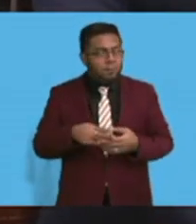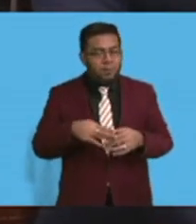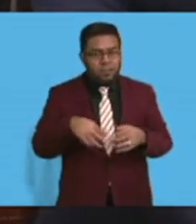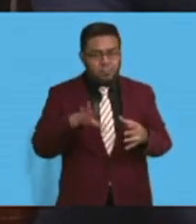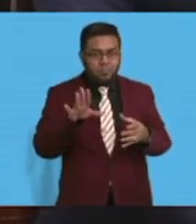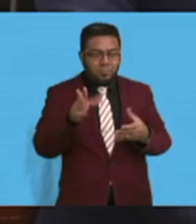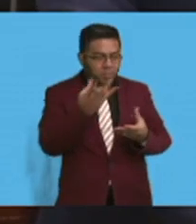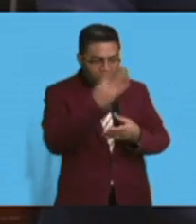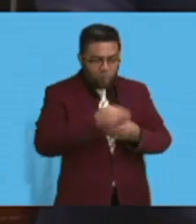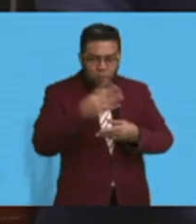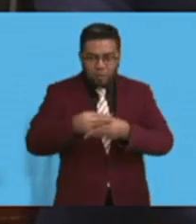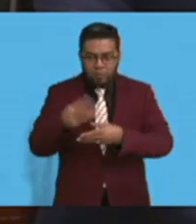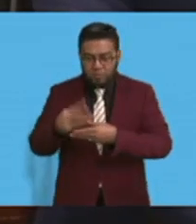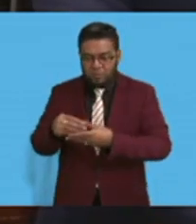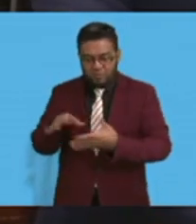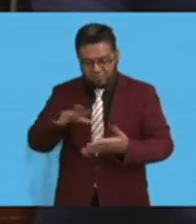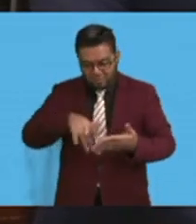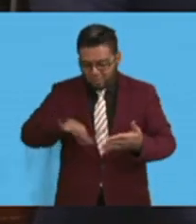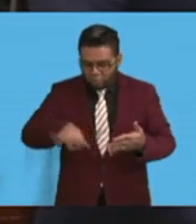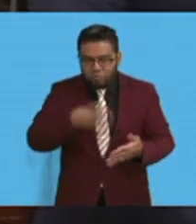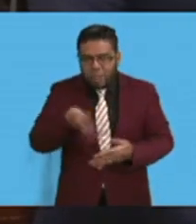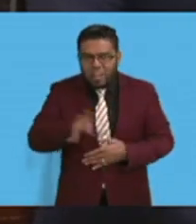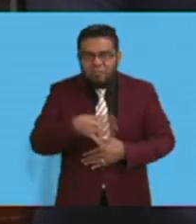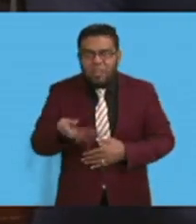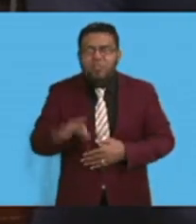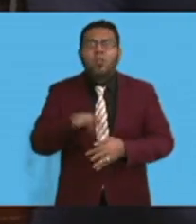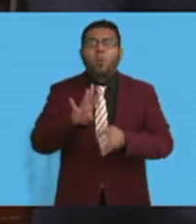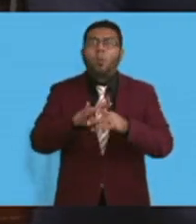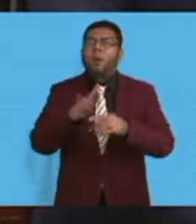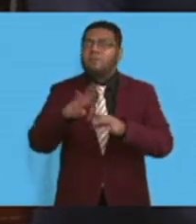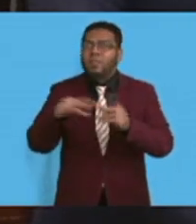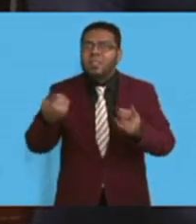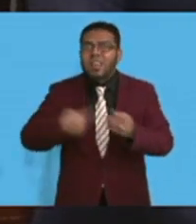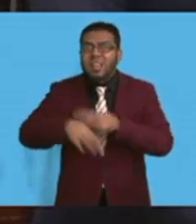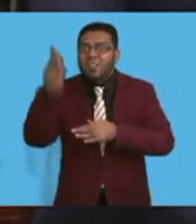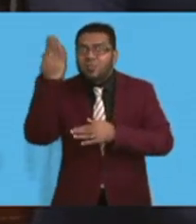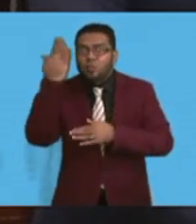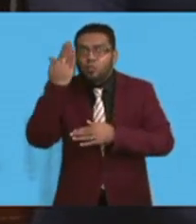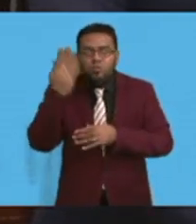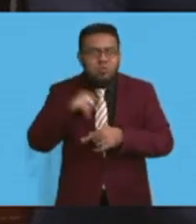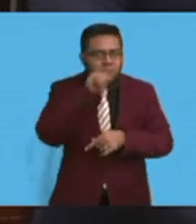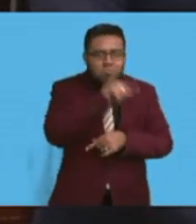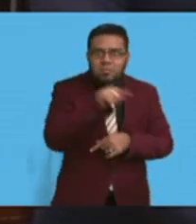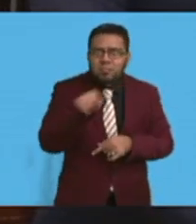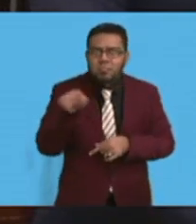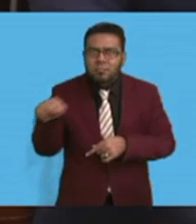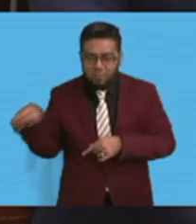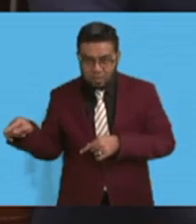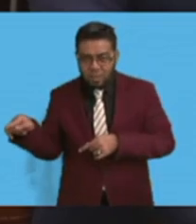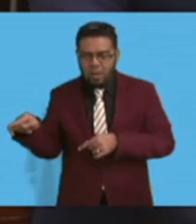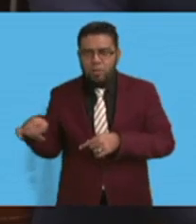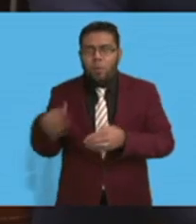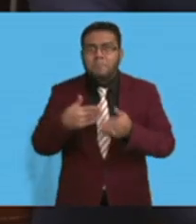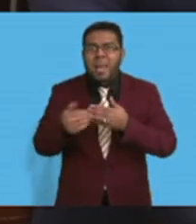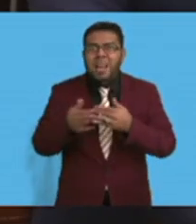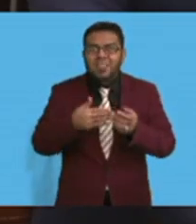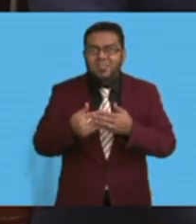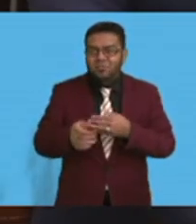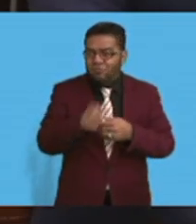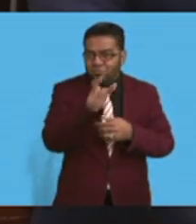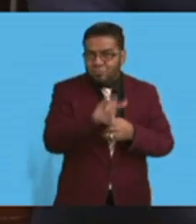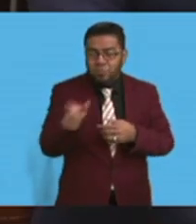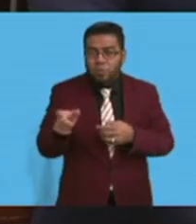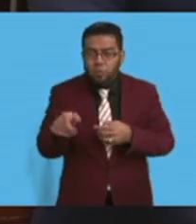stocktake of school premises around the country, based on school needs and applications made by school management. The new system will weed